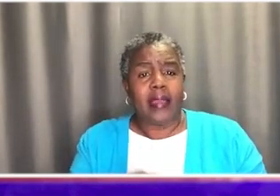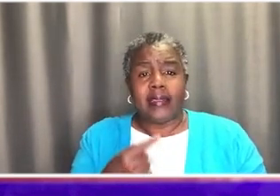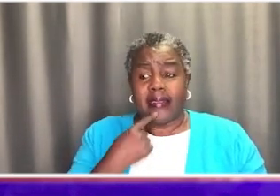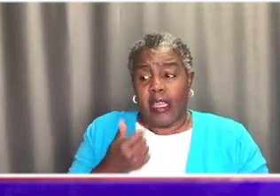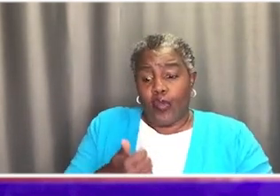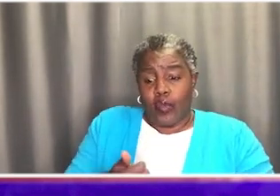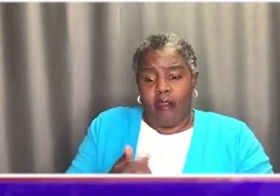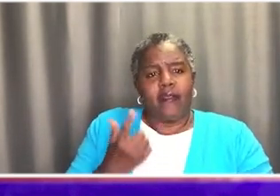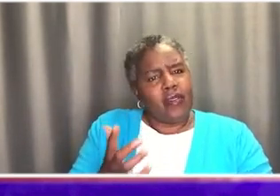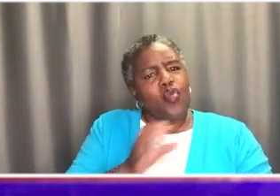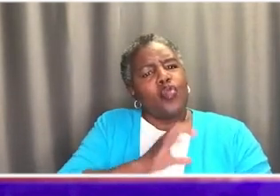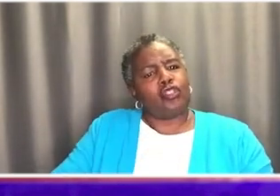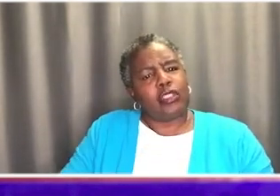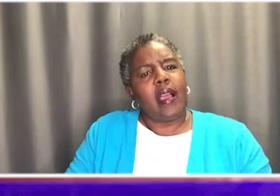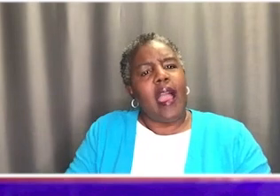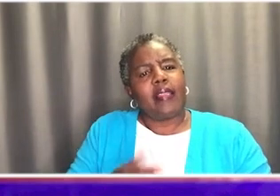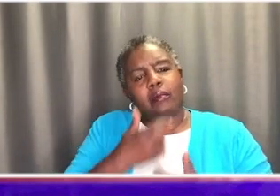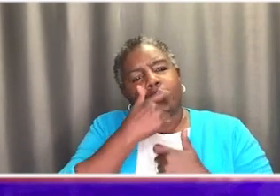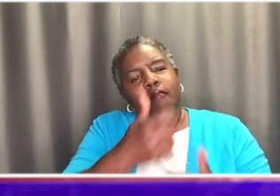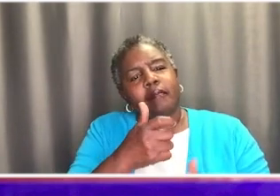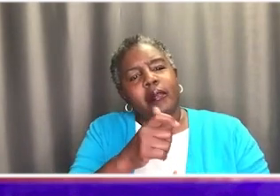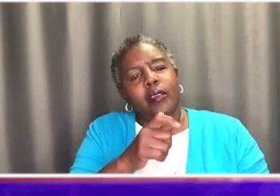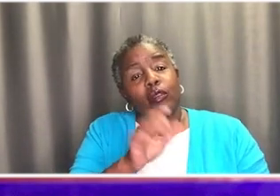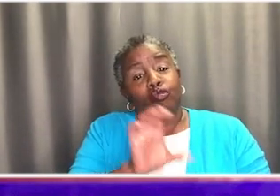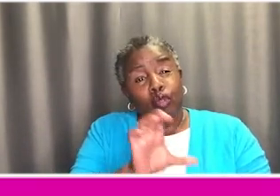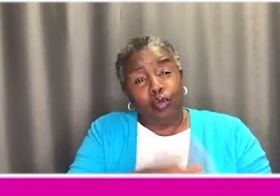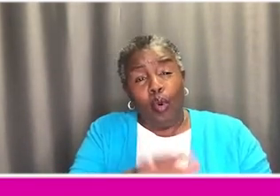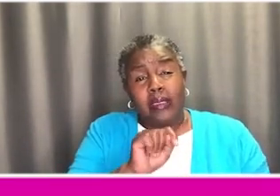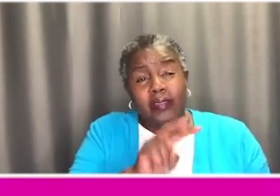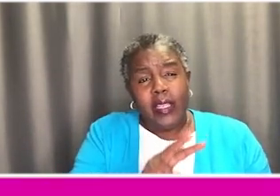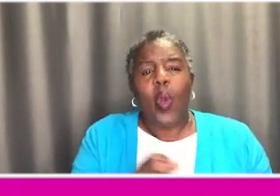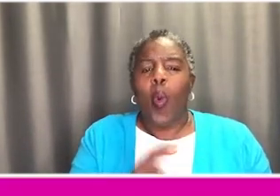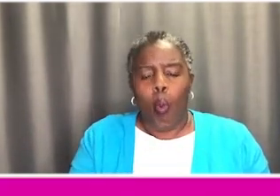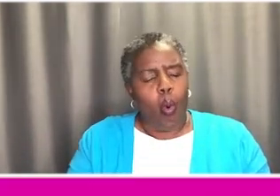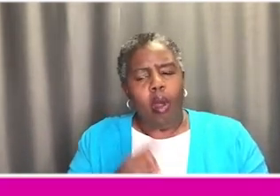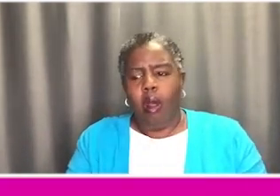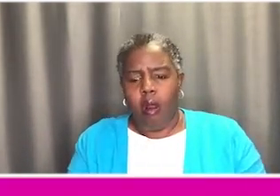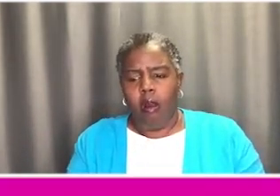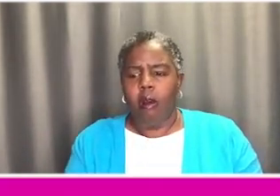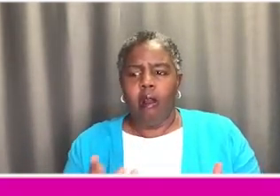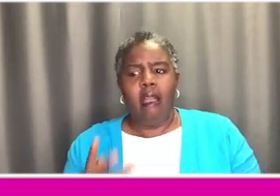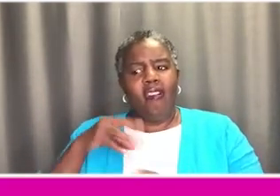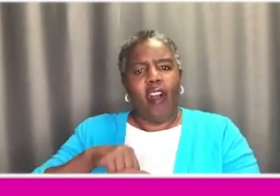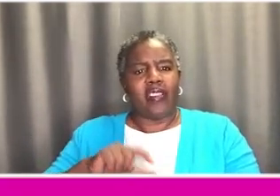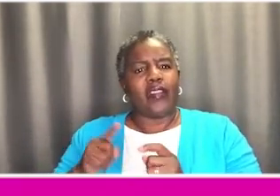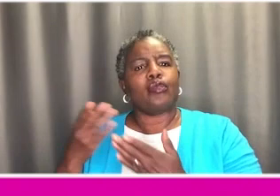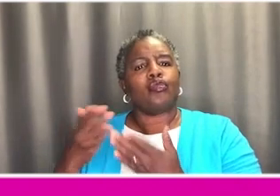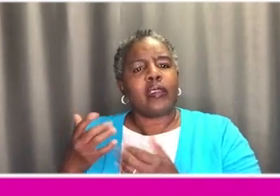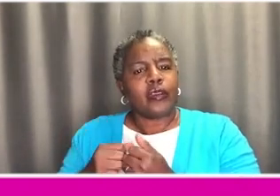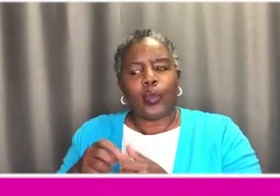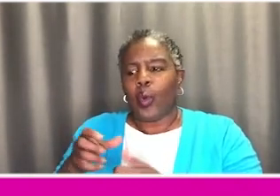yourself a Christian and watch church on TV or partake in services on